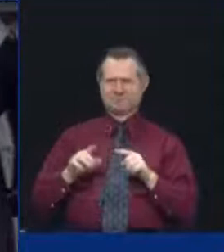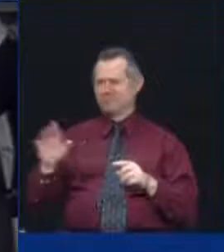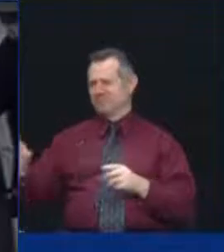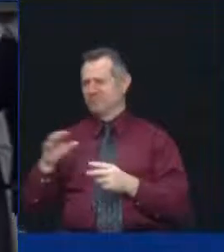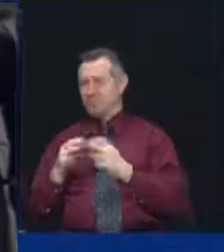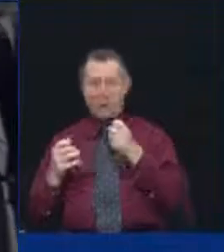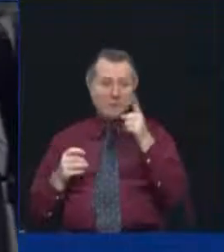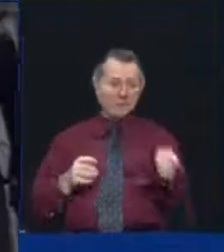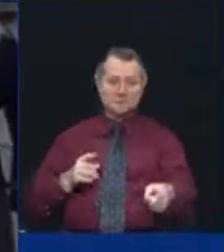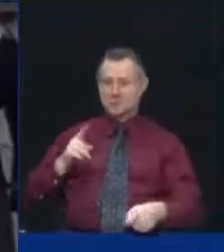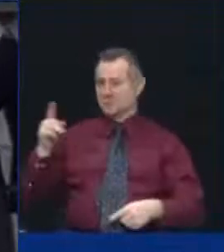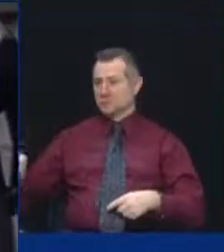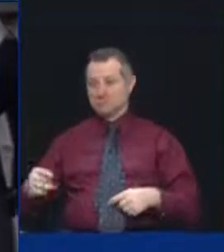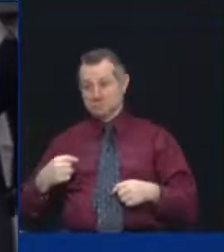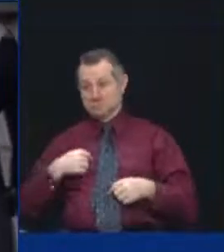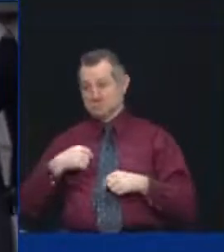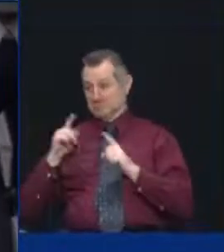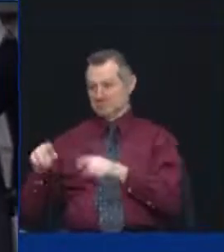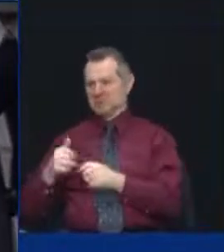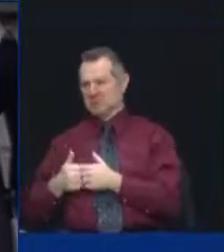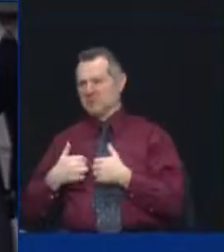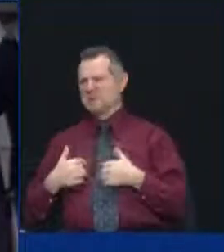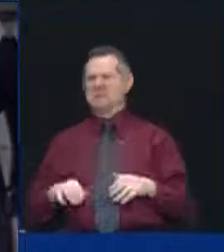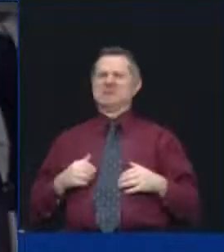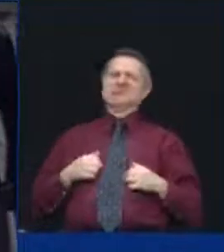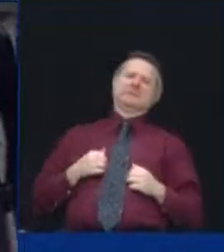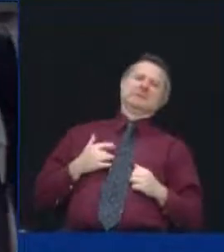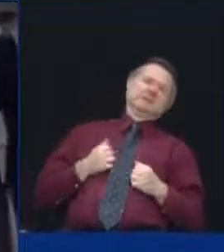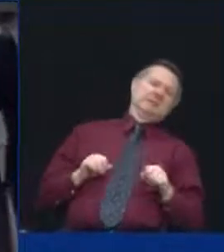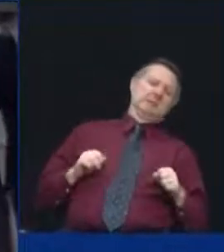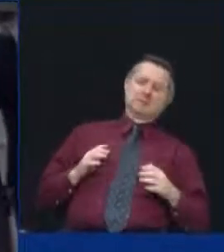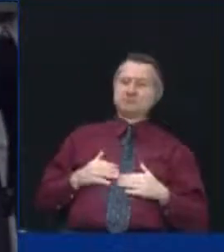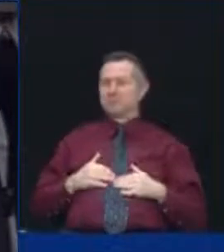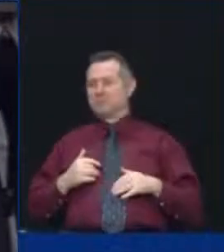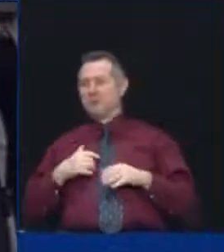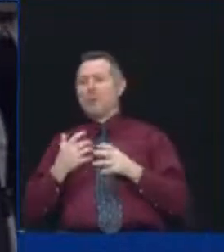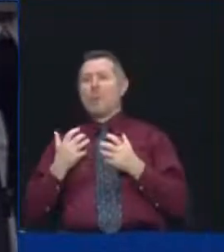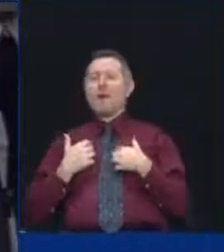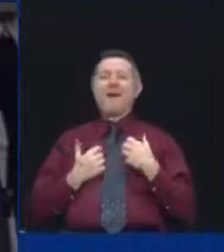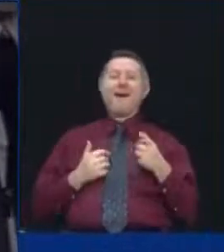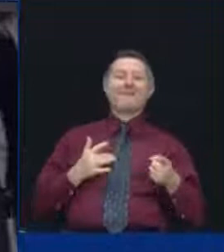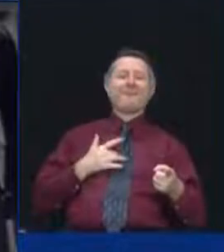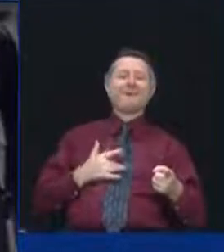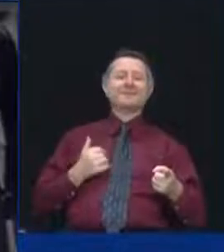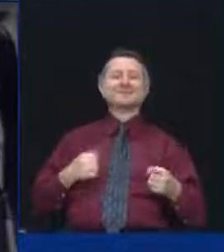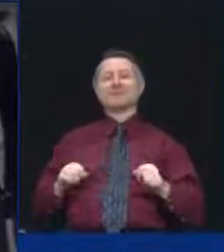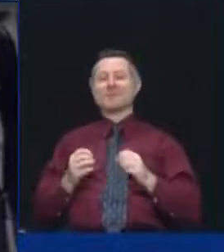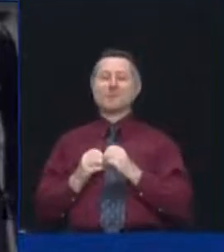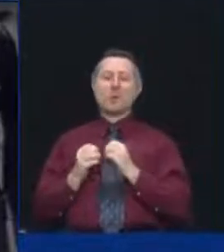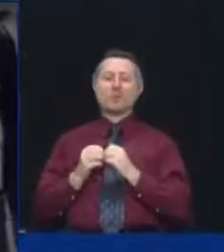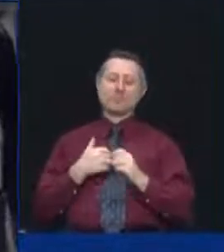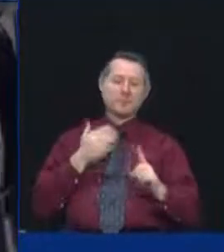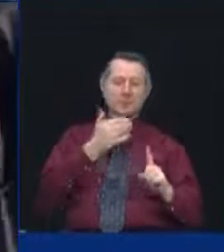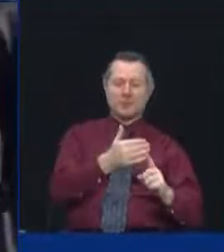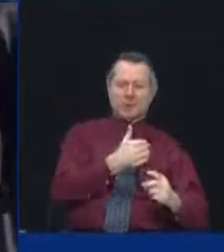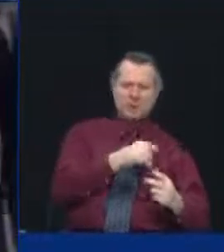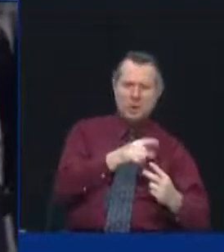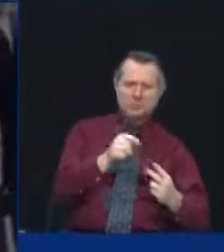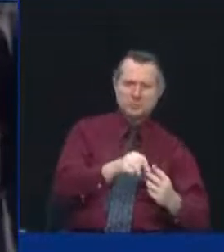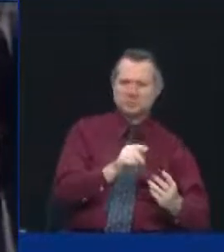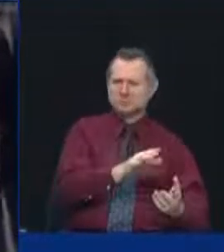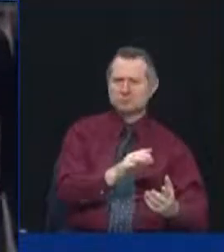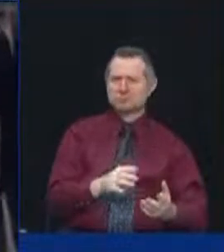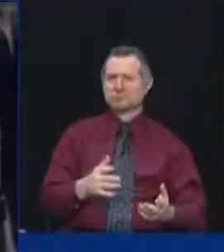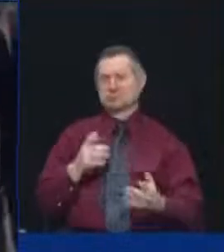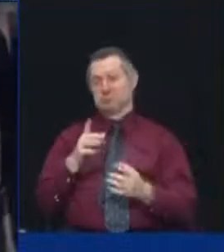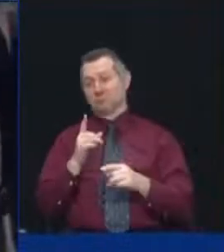don't feel safe. Their view was they'll feel safer, right, if you have this option. That's why they're promoting it also with giving